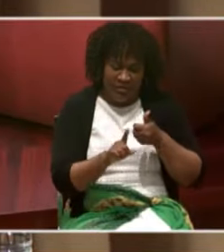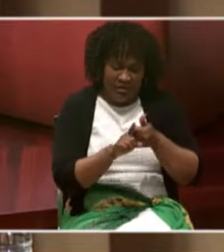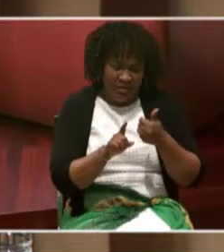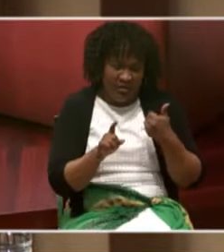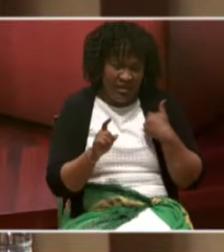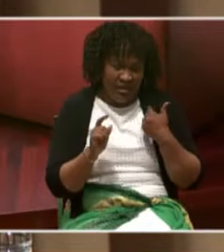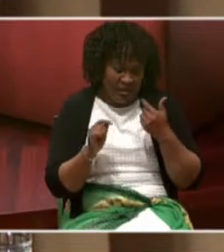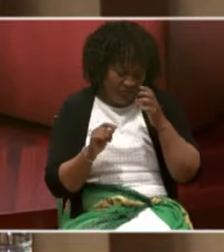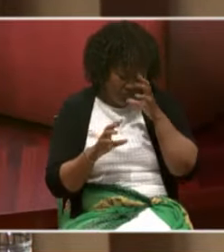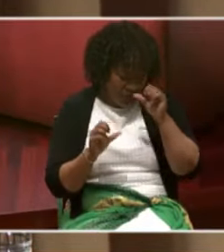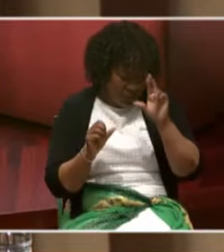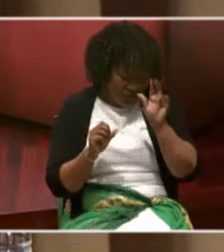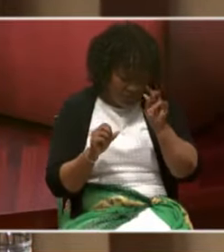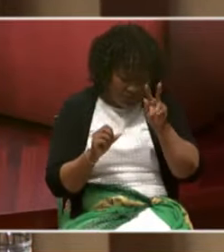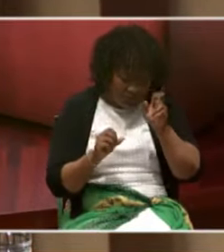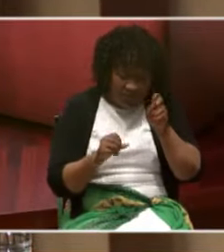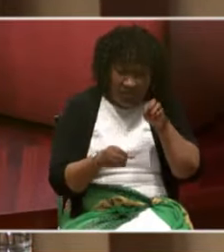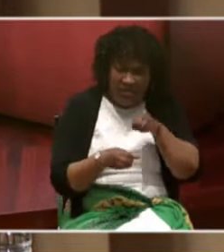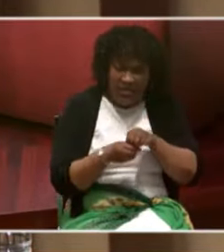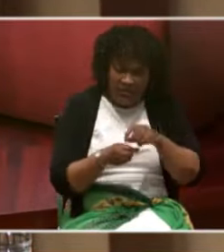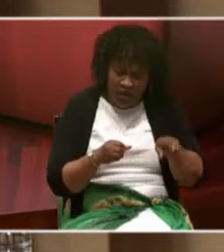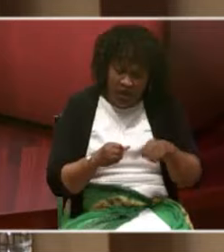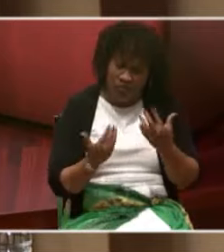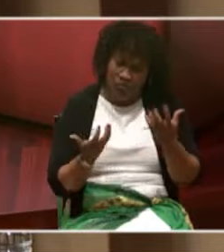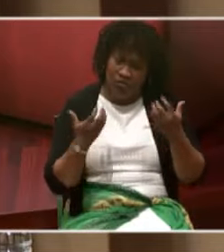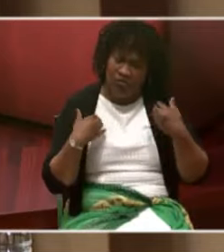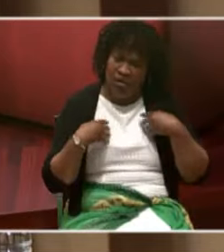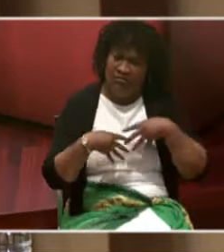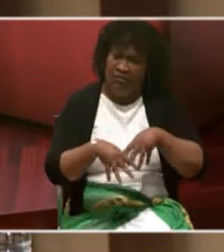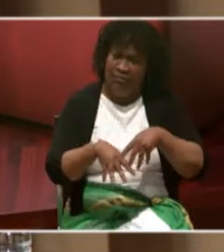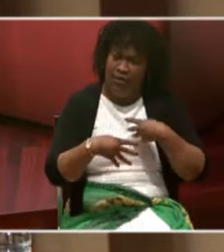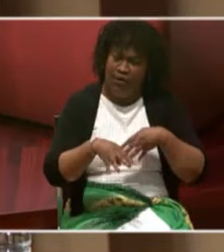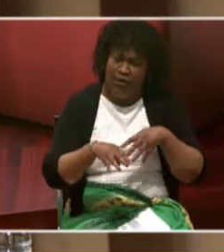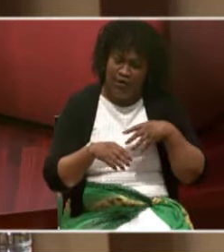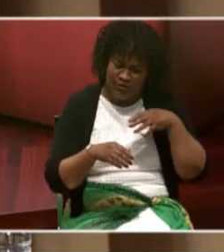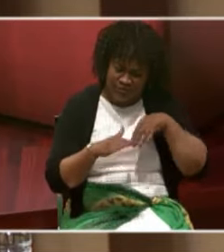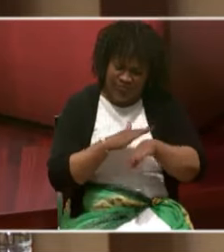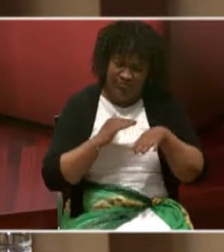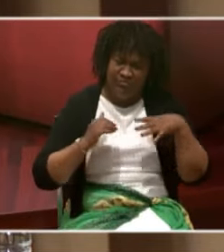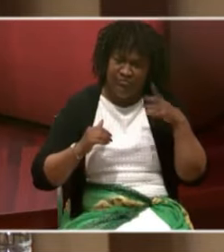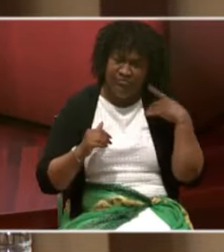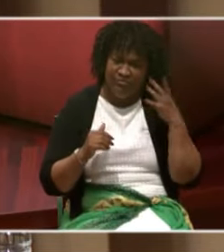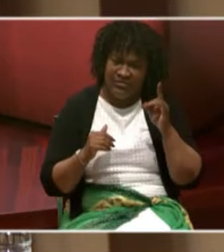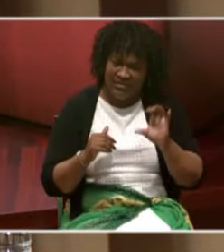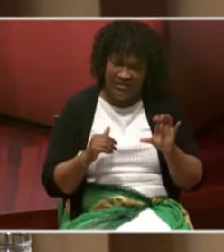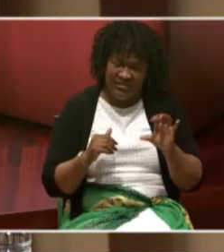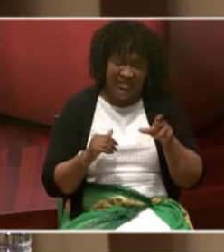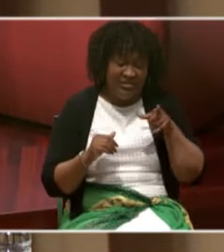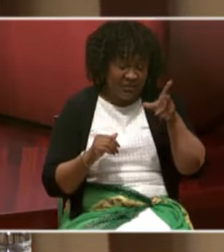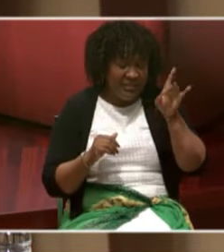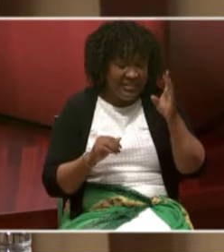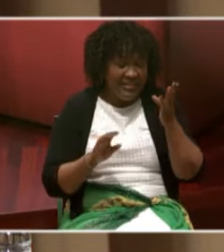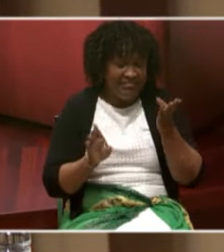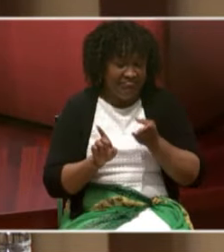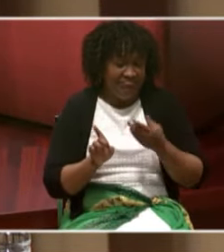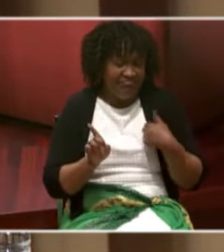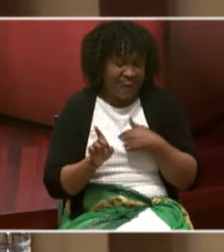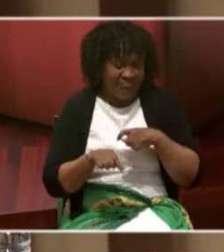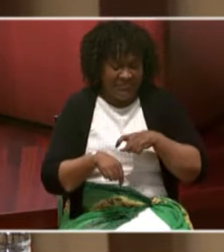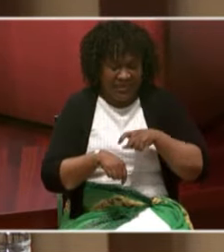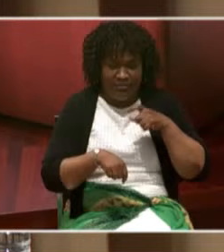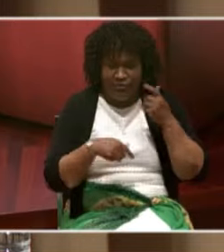and this sea of humanity just pushed us. So we just locked on and started